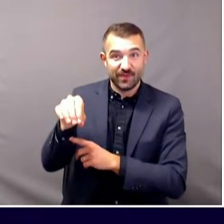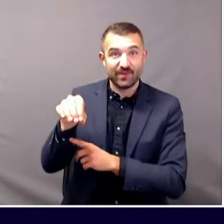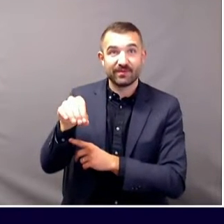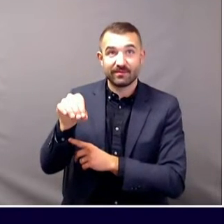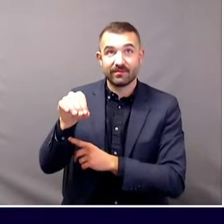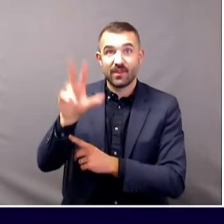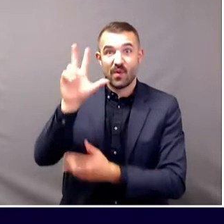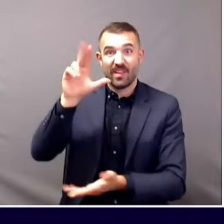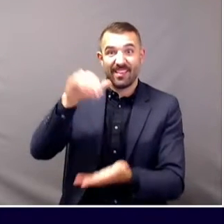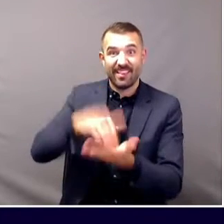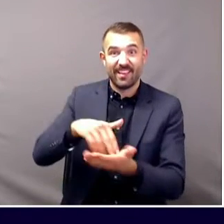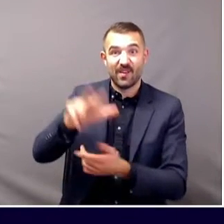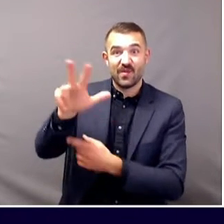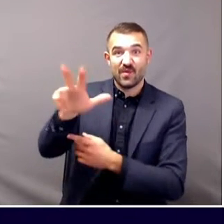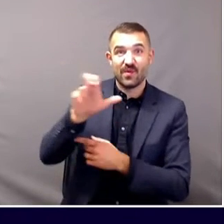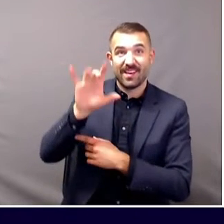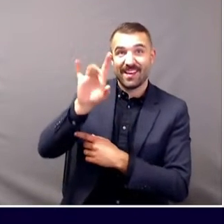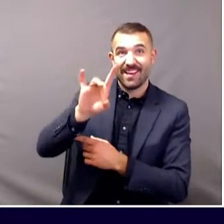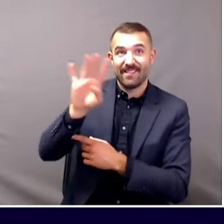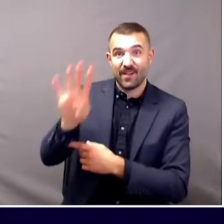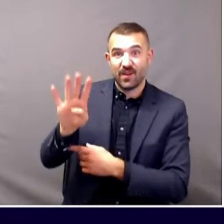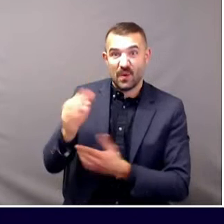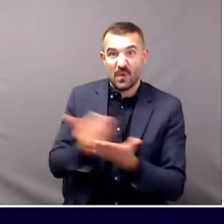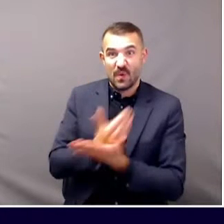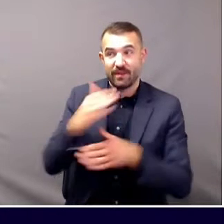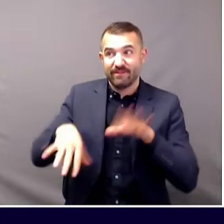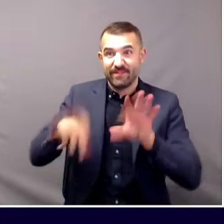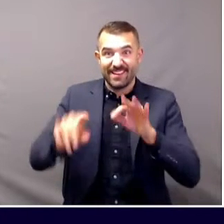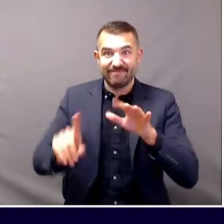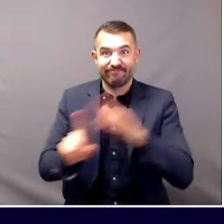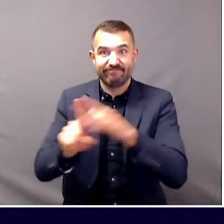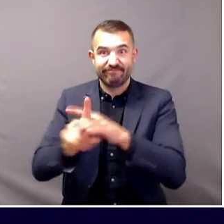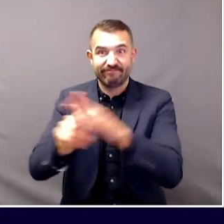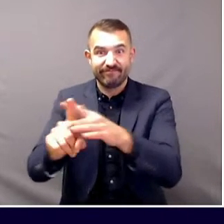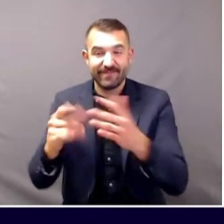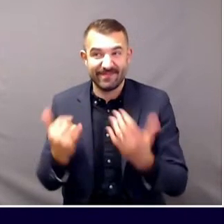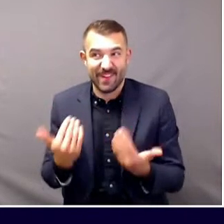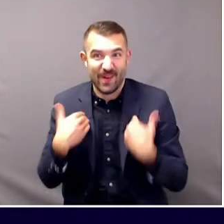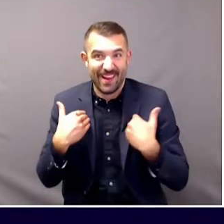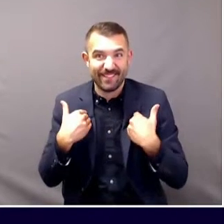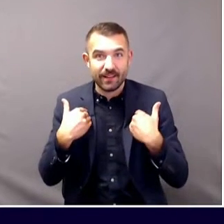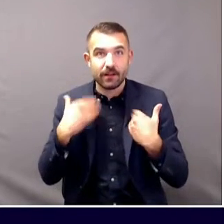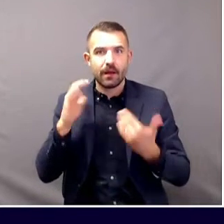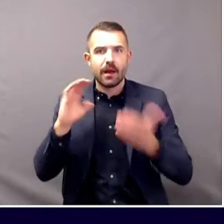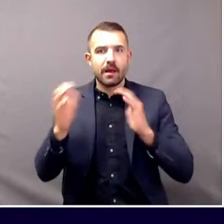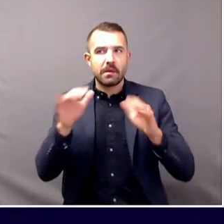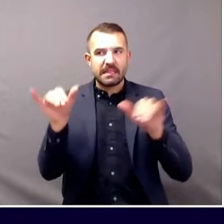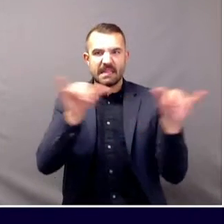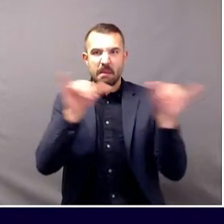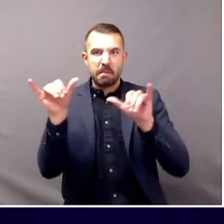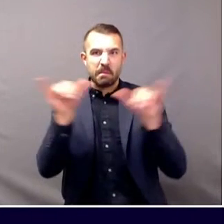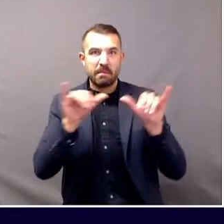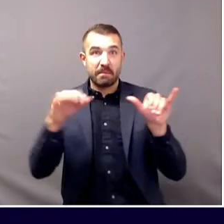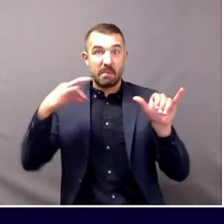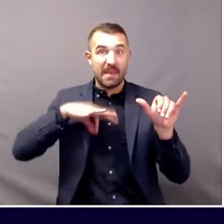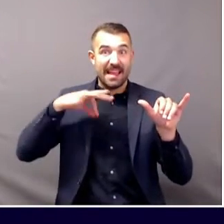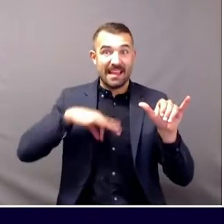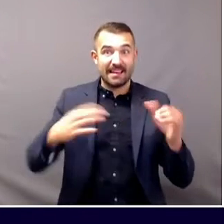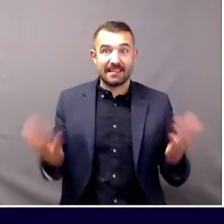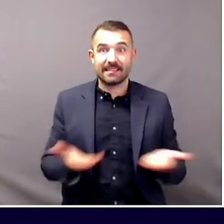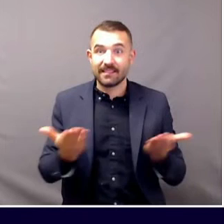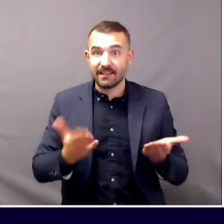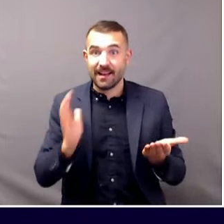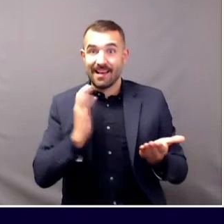million. By comparison, Maine, which is also seeing an increase, recorded a positivity rate of